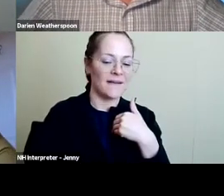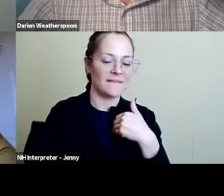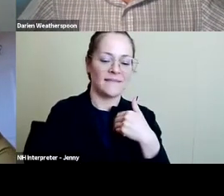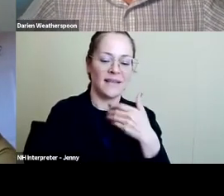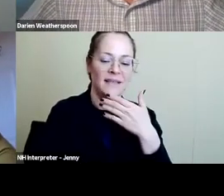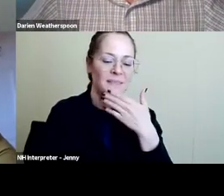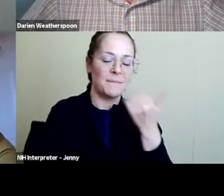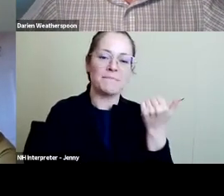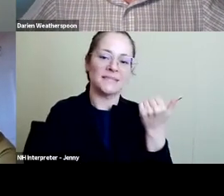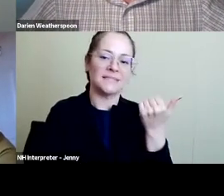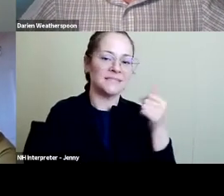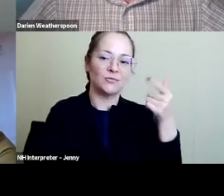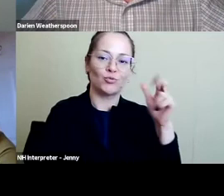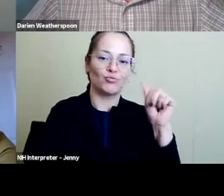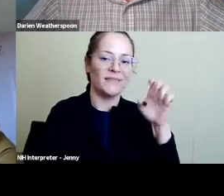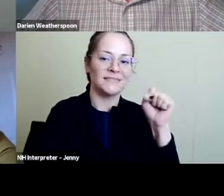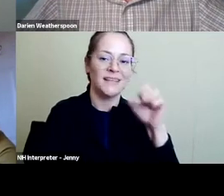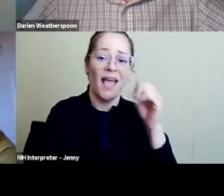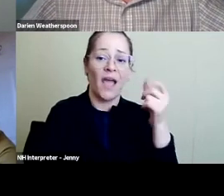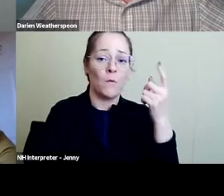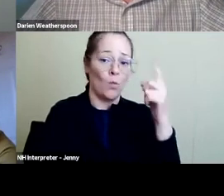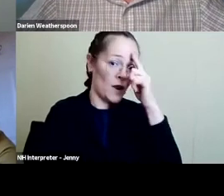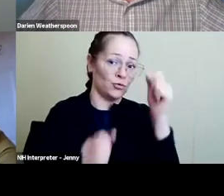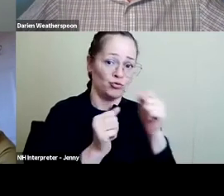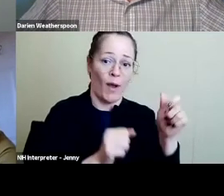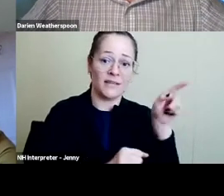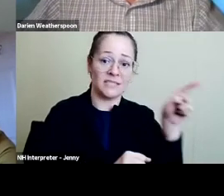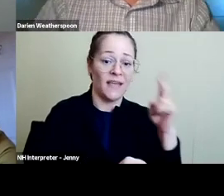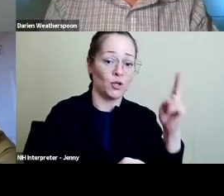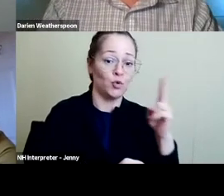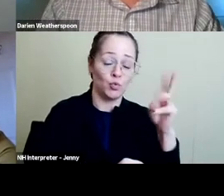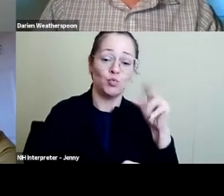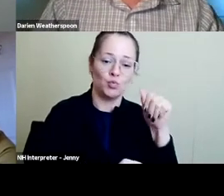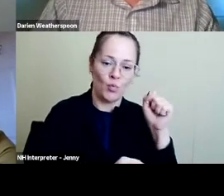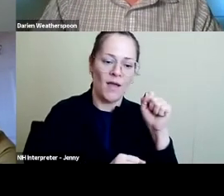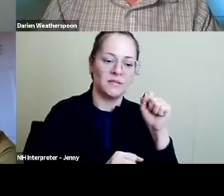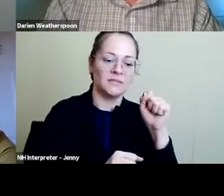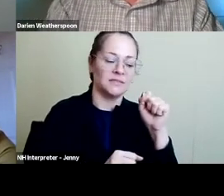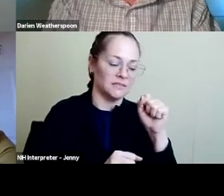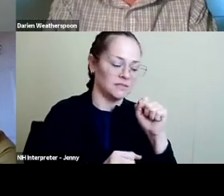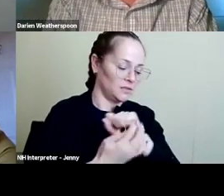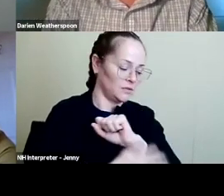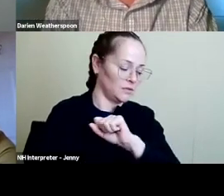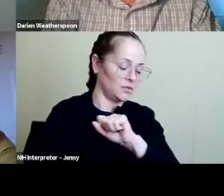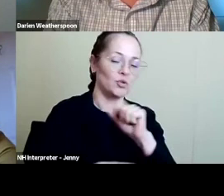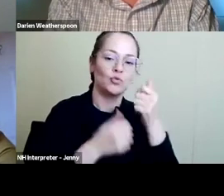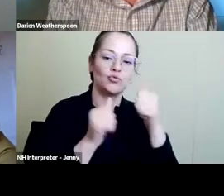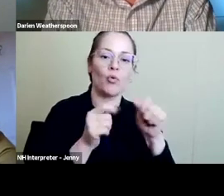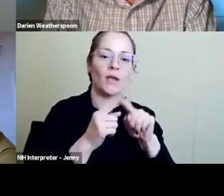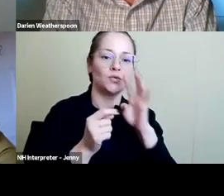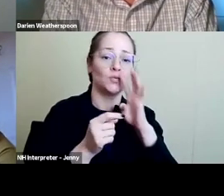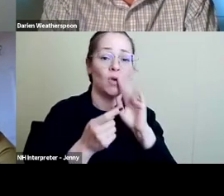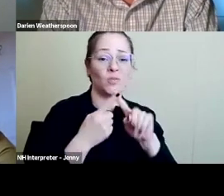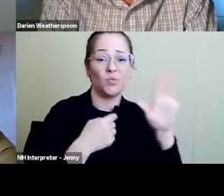best stats. And, you know, one strategy they used was just directly talking to the